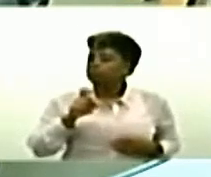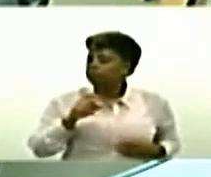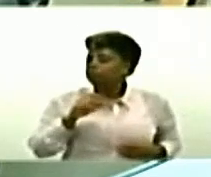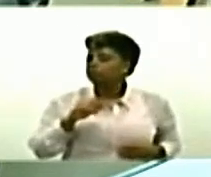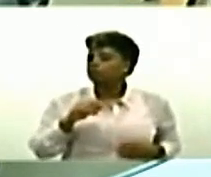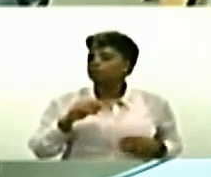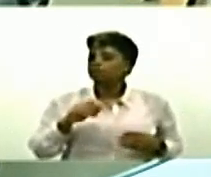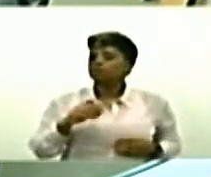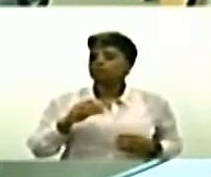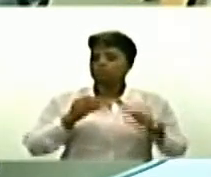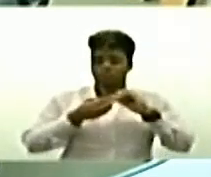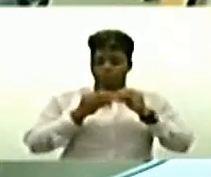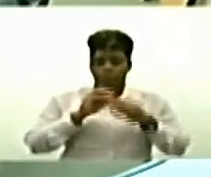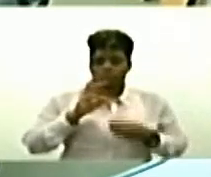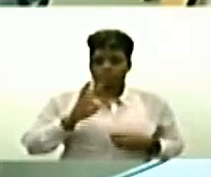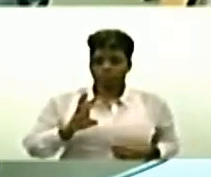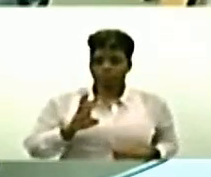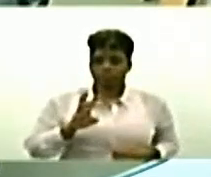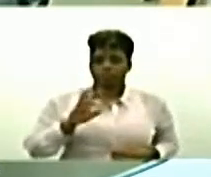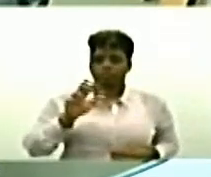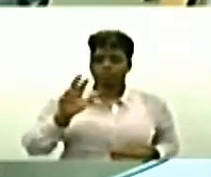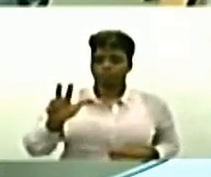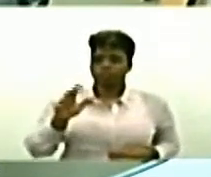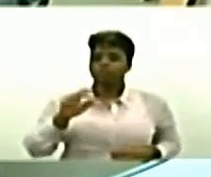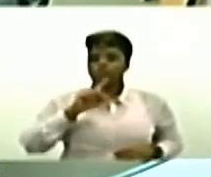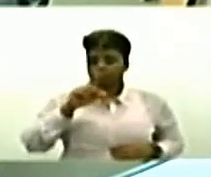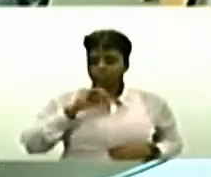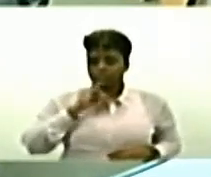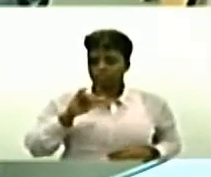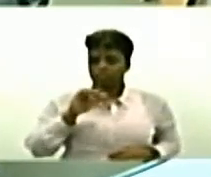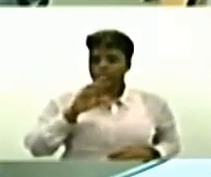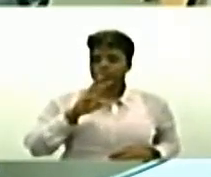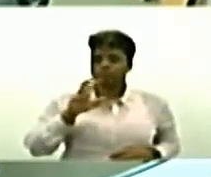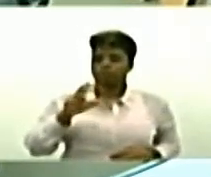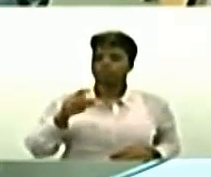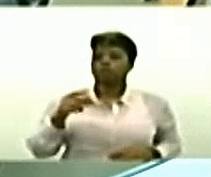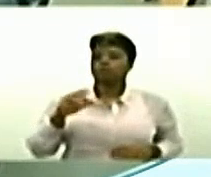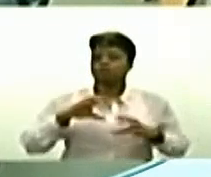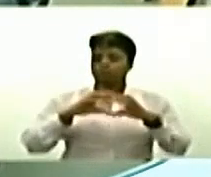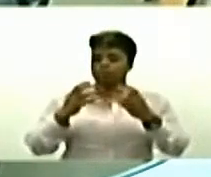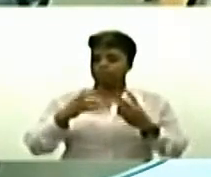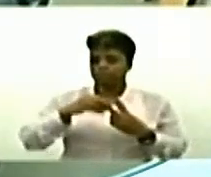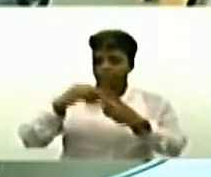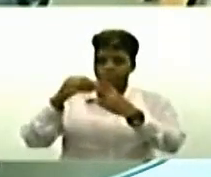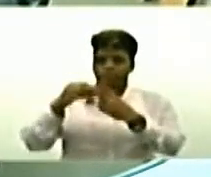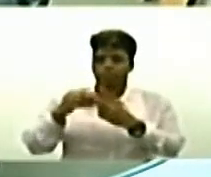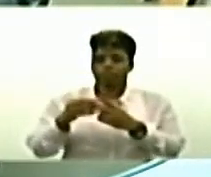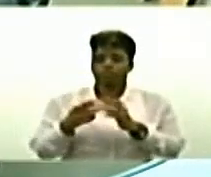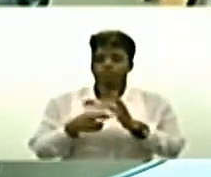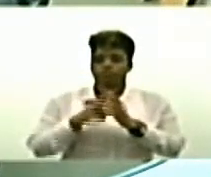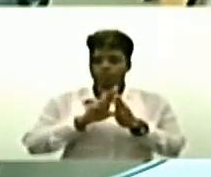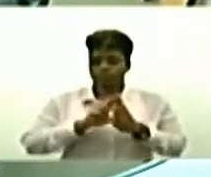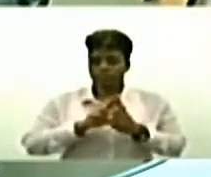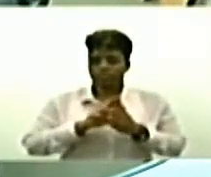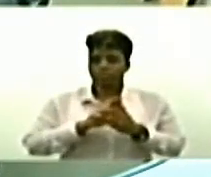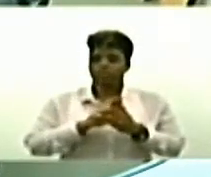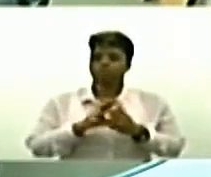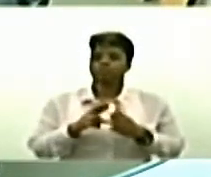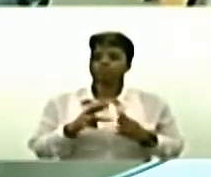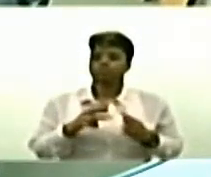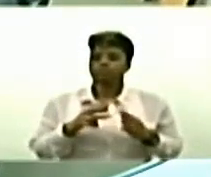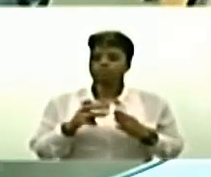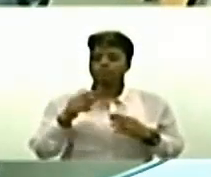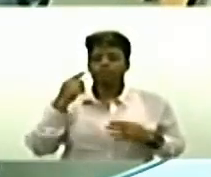Number 63-1A, the Committee of Selection of the Senate's revised standing orders provides for